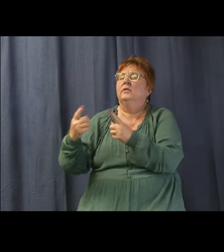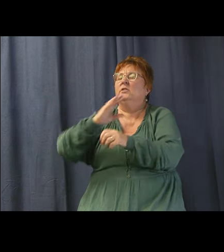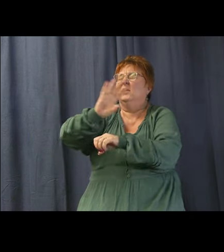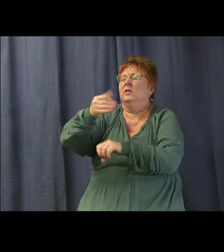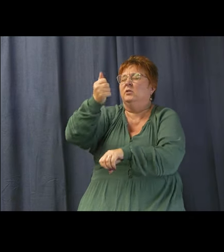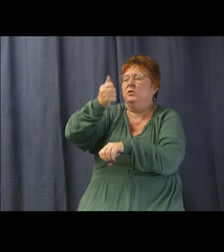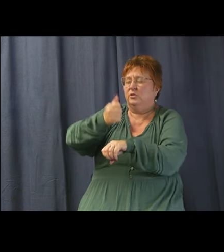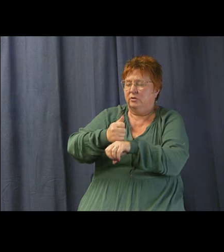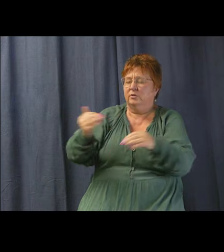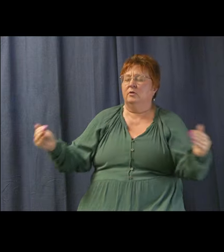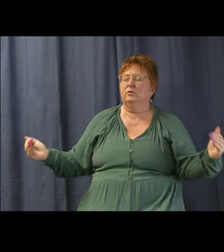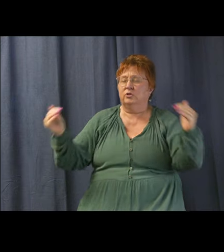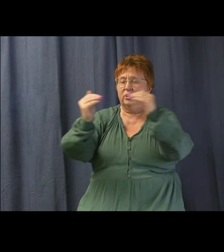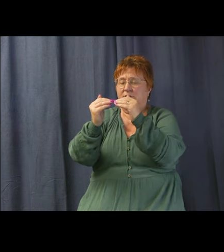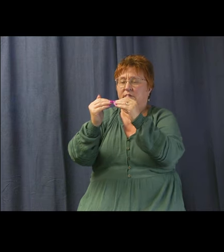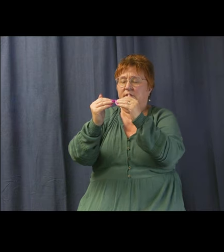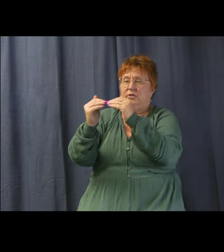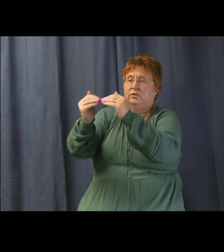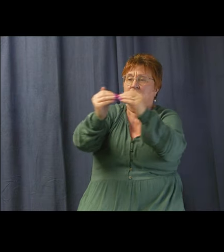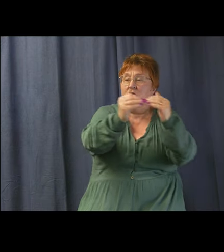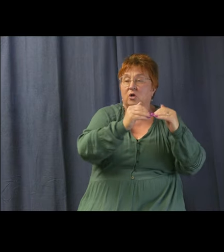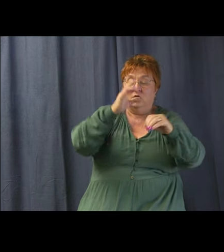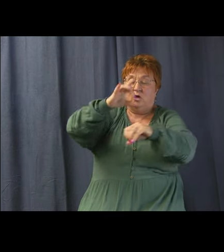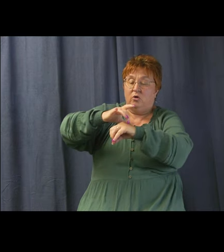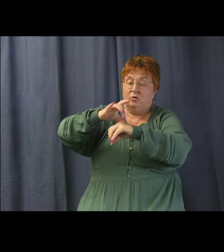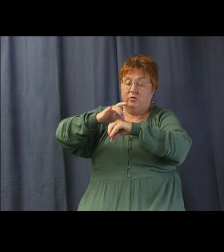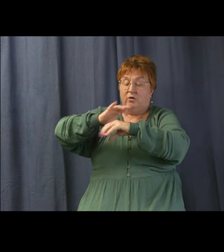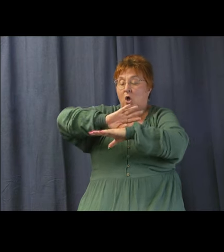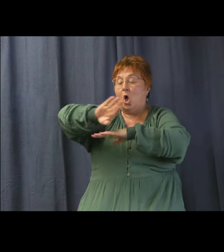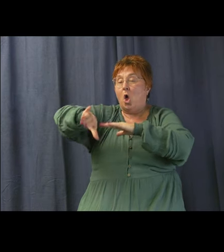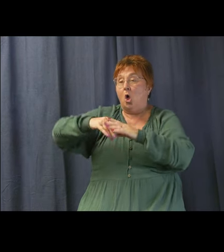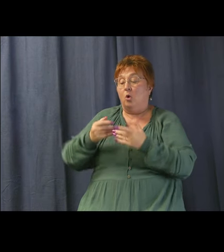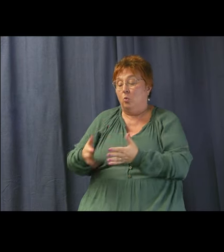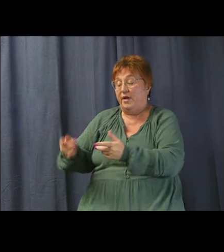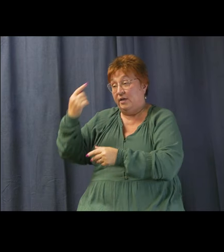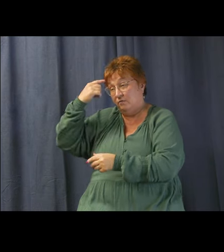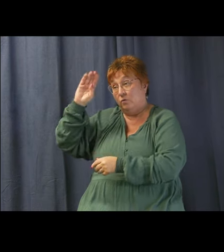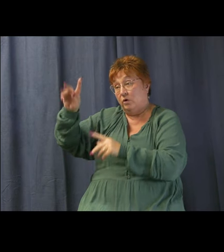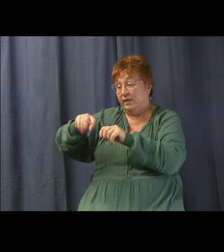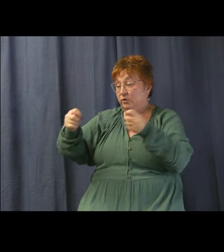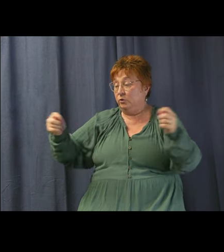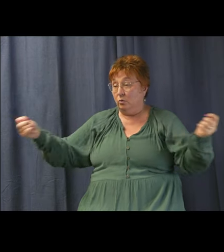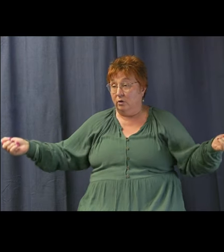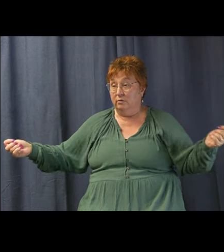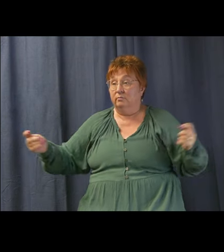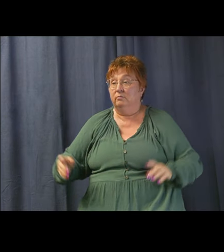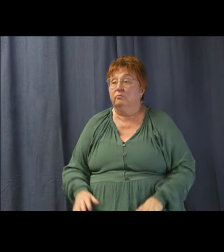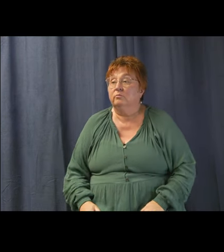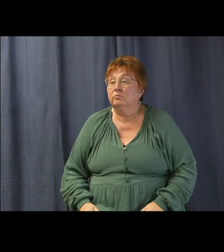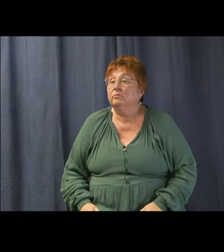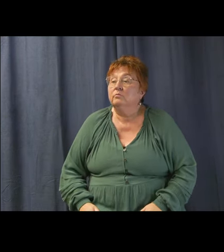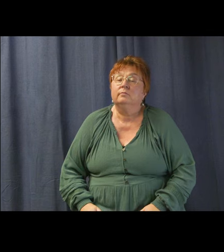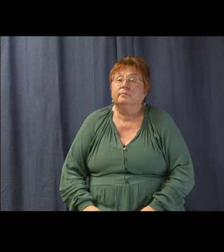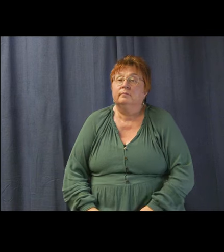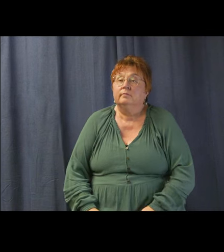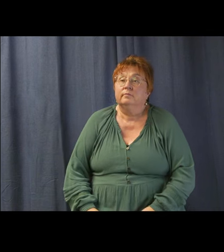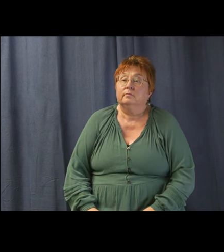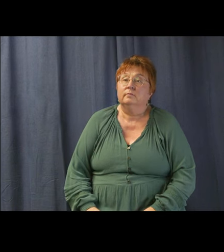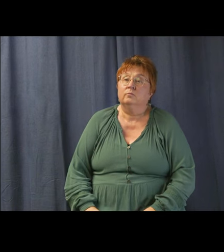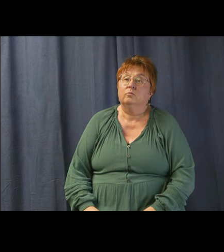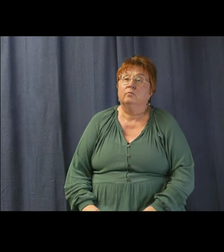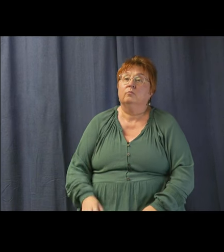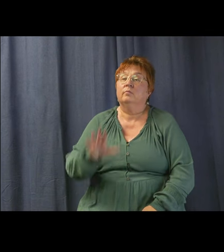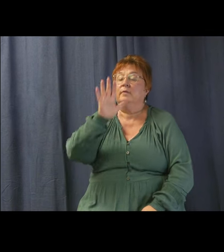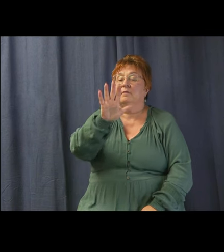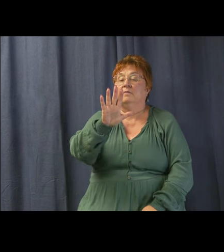establishes justice in the earth, and all the coastlands are waiting for his Torah. Wow. But look at